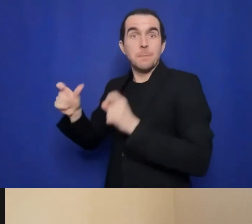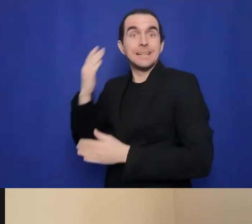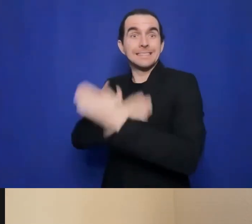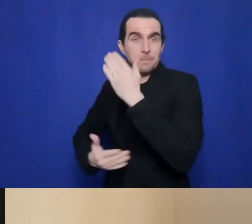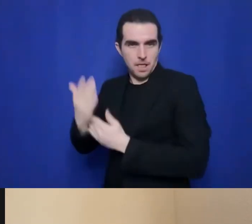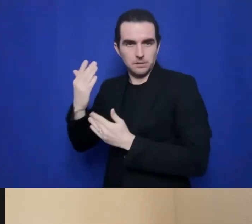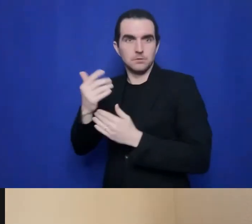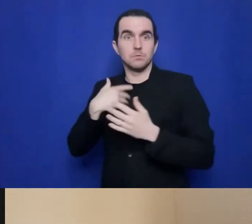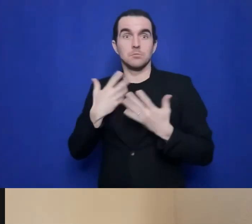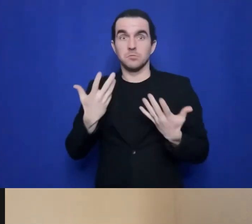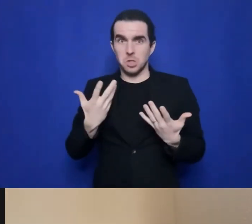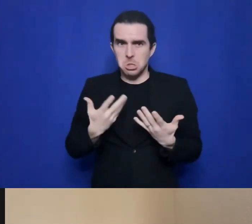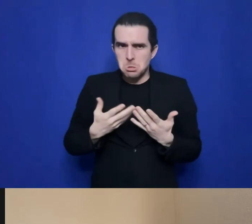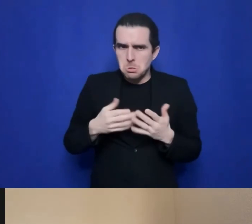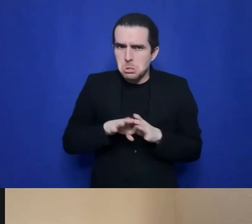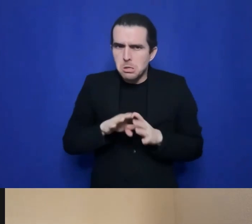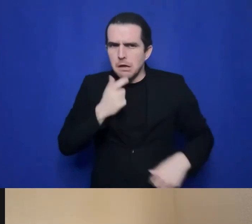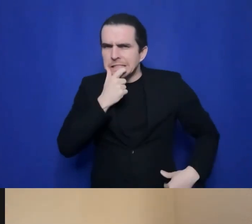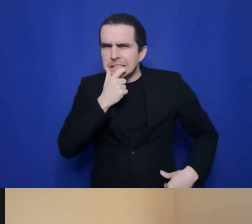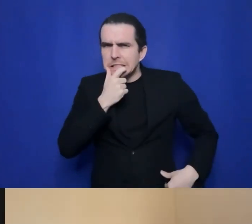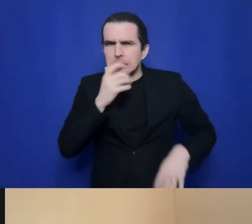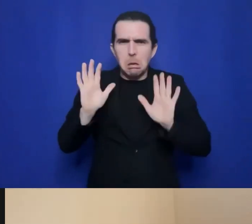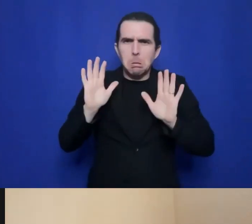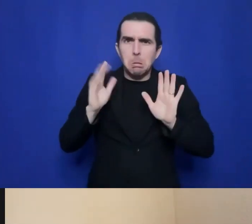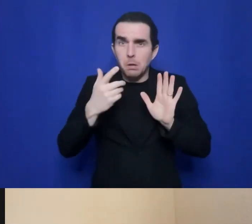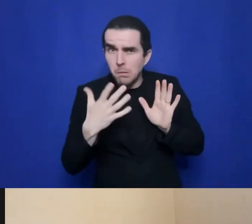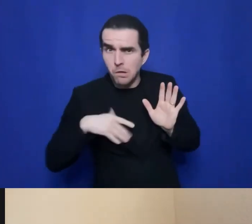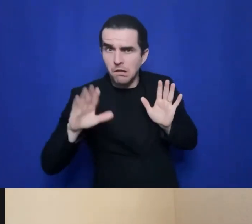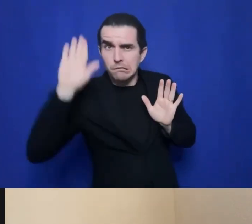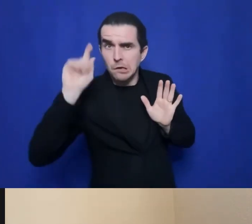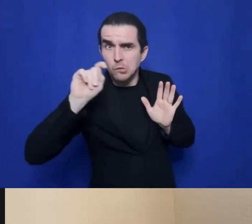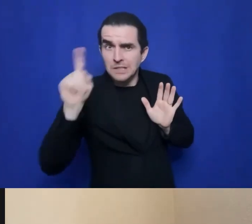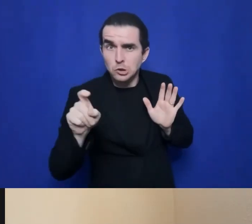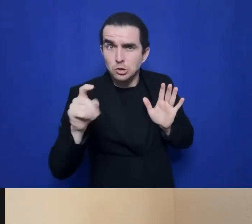por allí que se quedó? ¿Un comentario? Are there any questions before